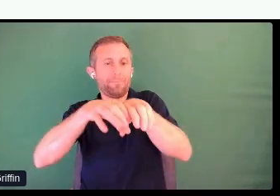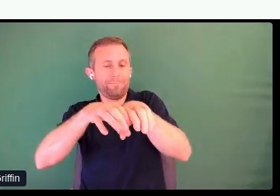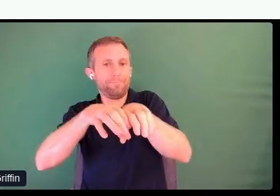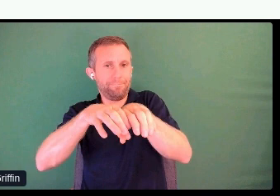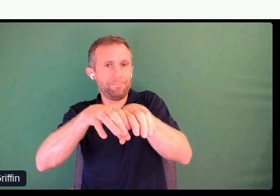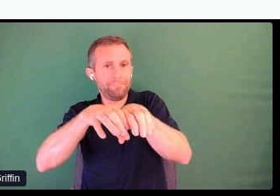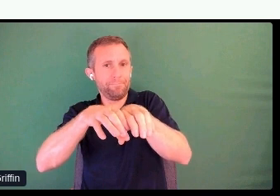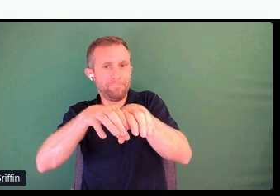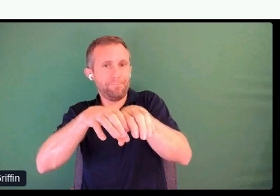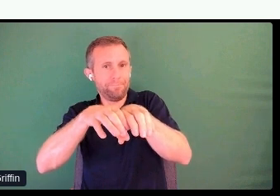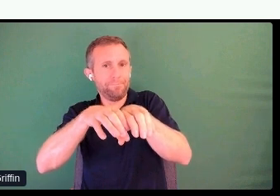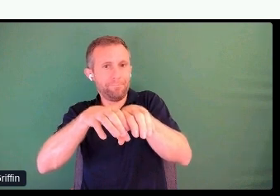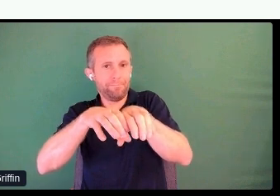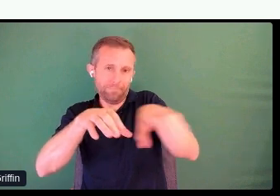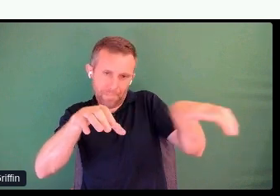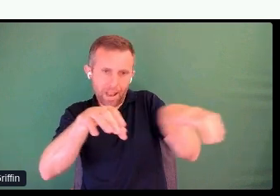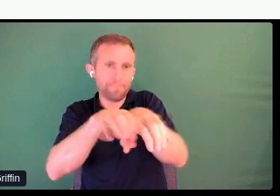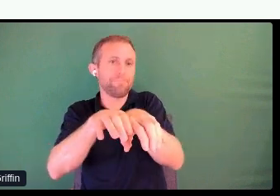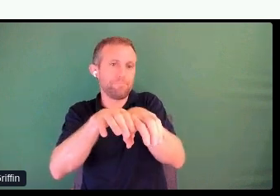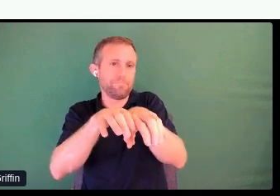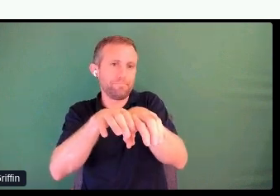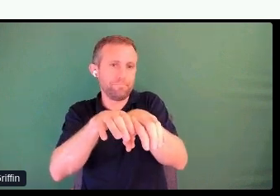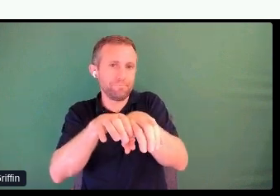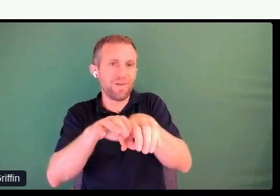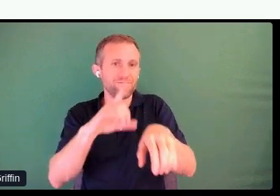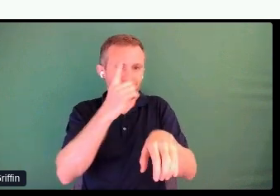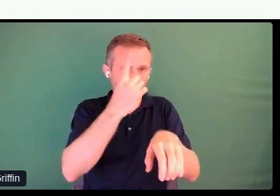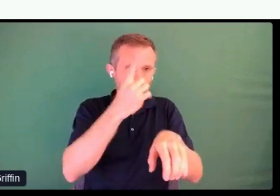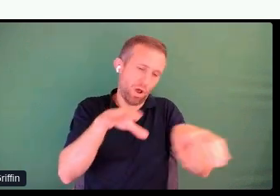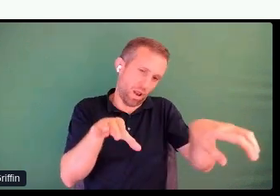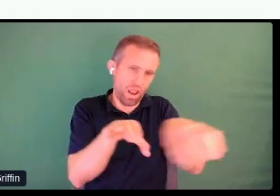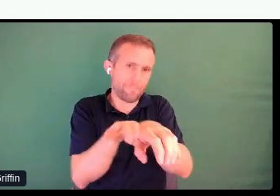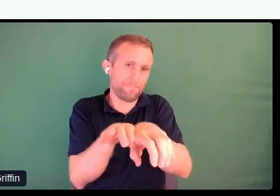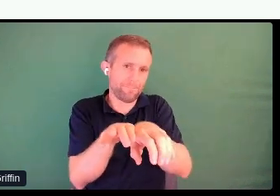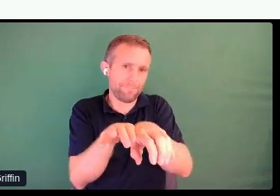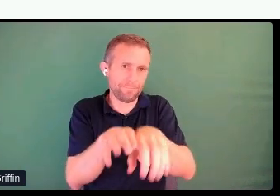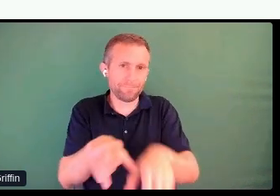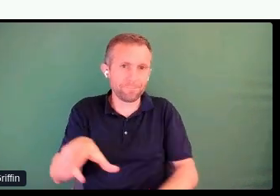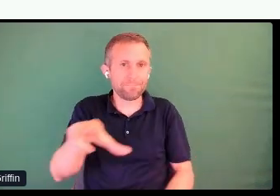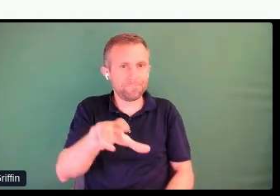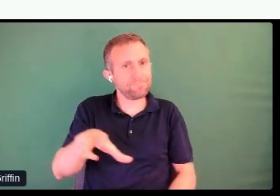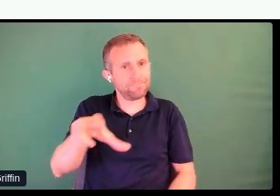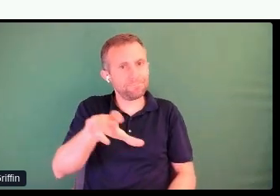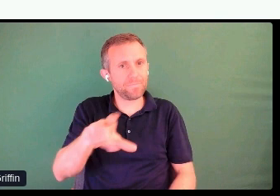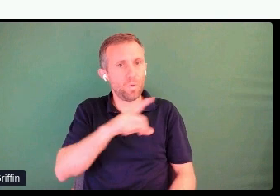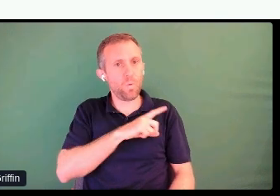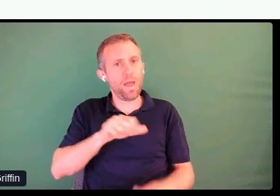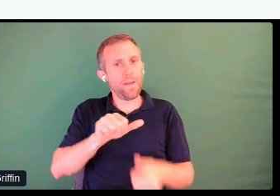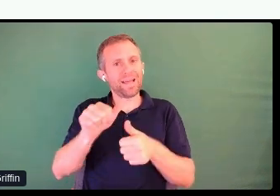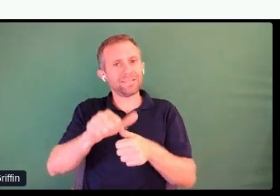it. Attach the Microsoft tail to the mouse core for a traditional mouse experience. Now, the thumb